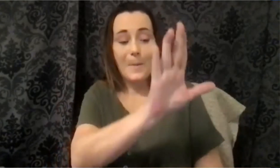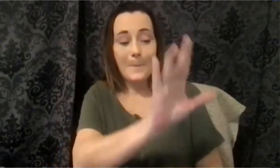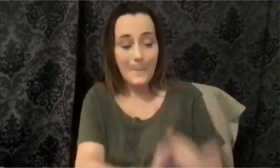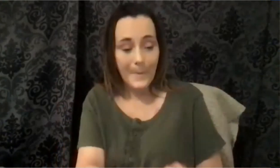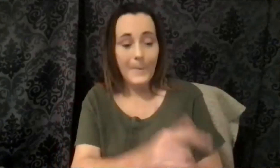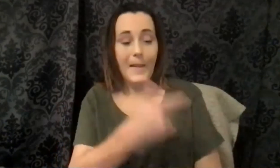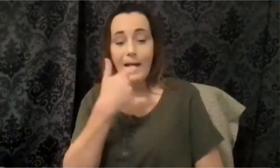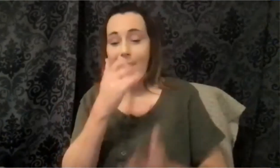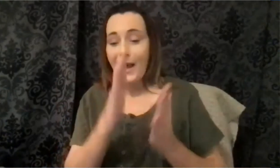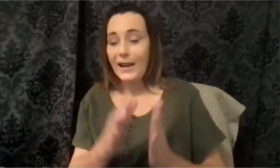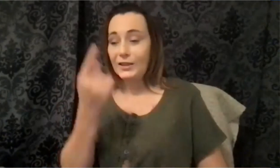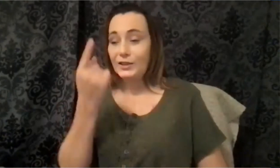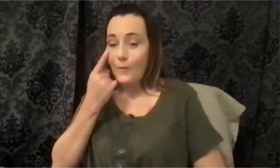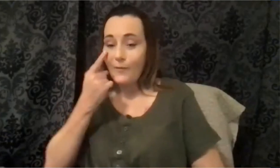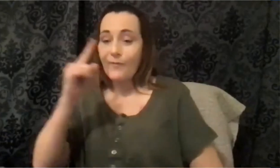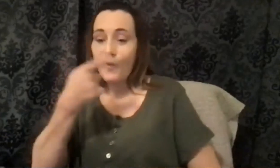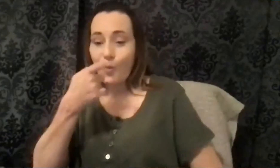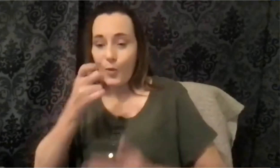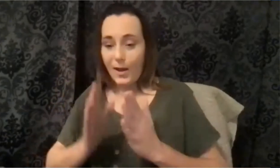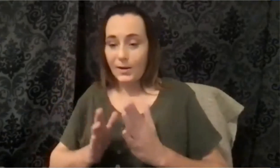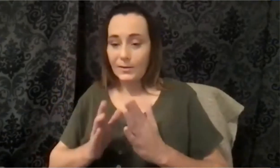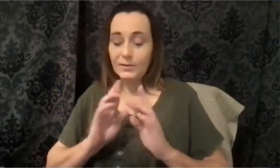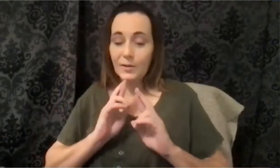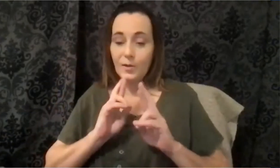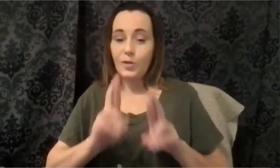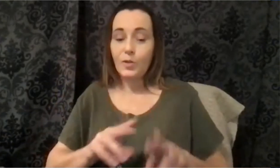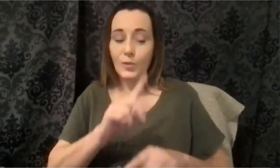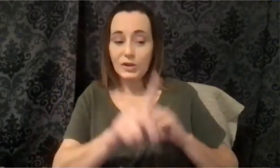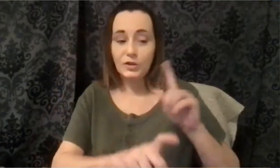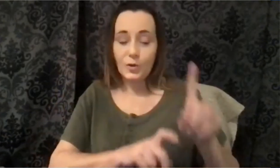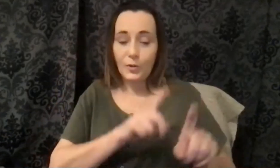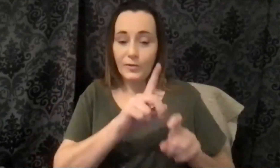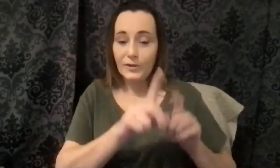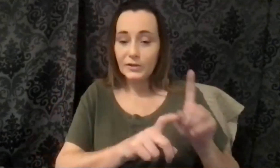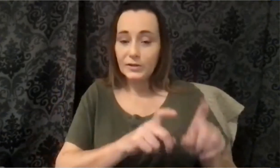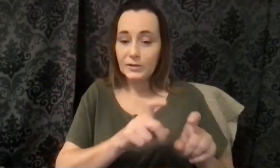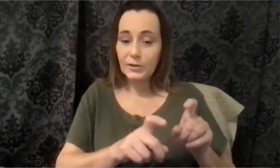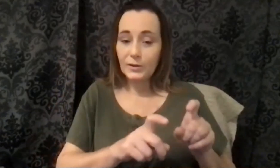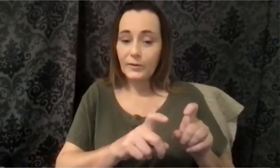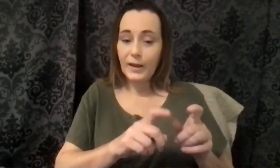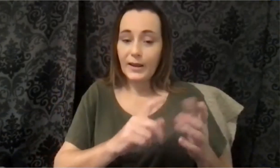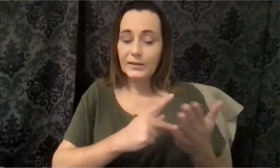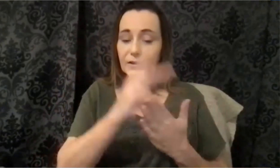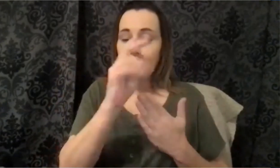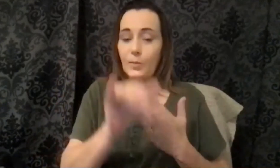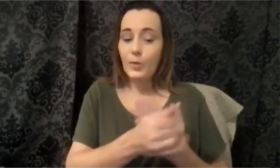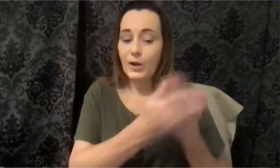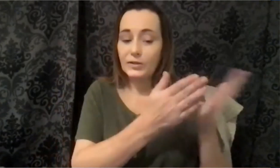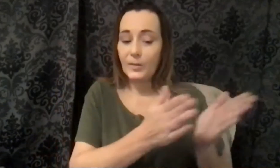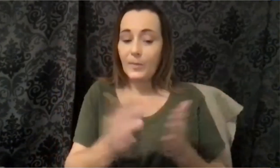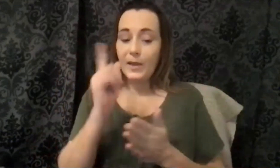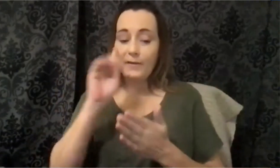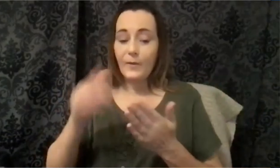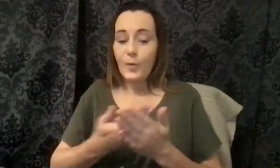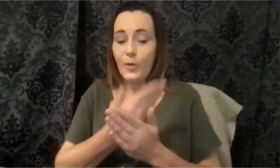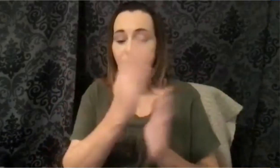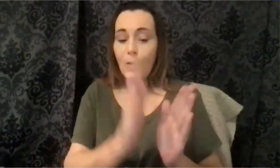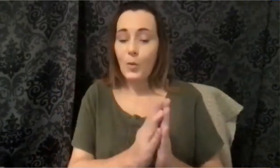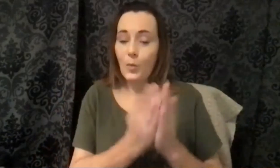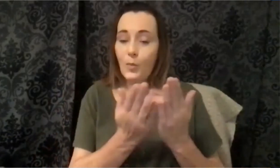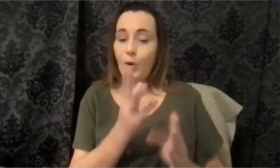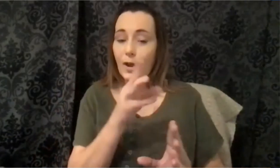addicts. The results of the survey helped to frame the project plan for a new book that was included in